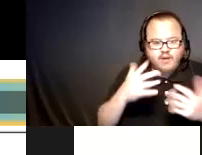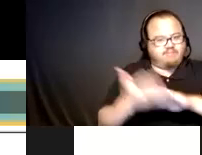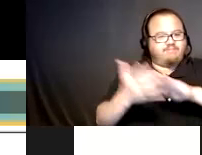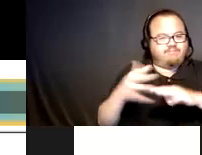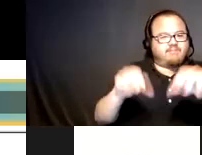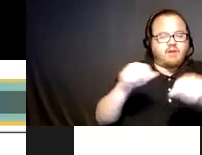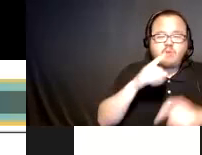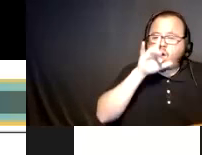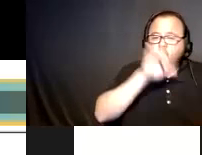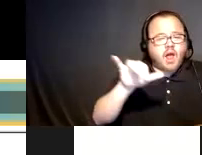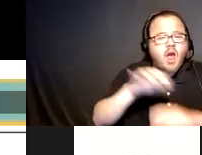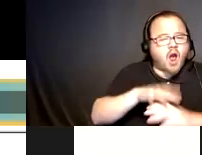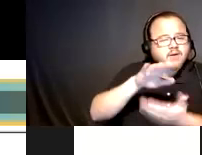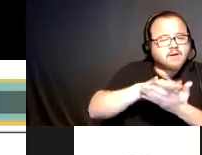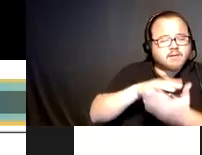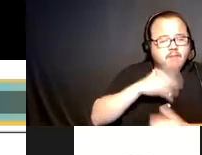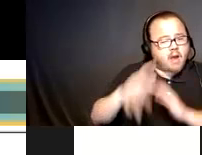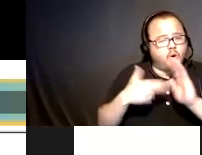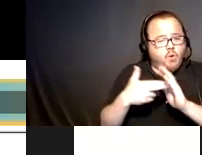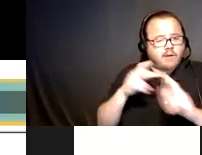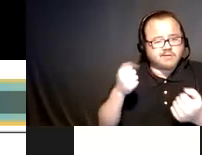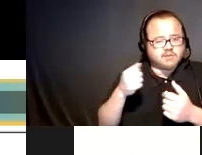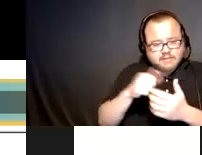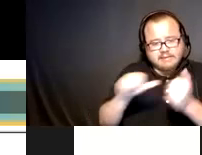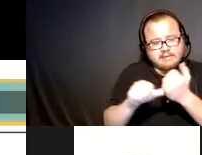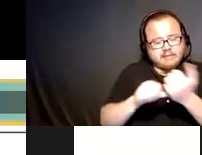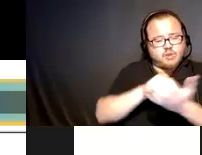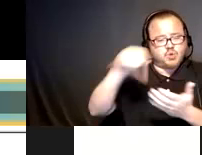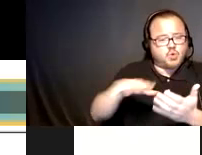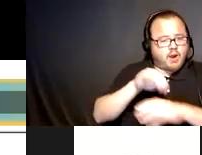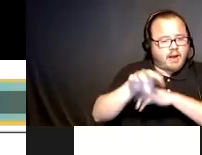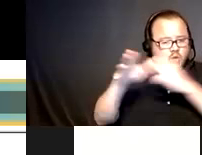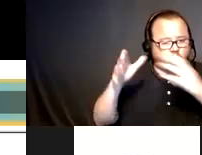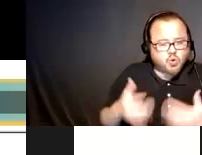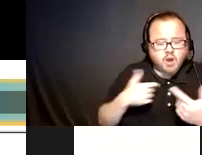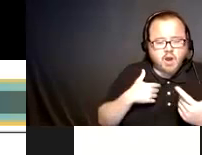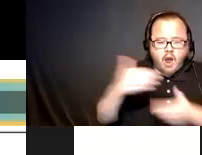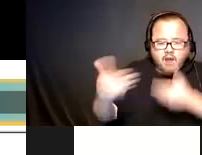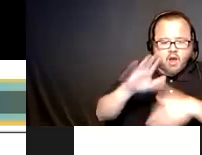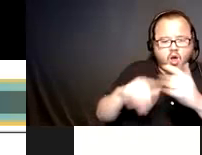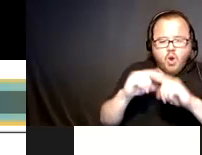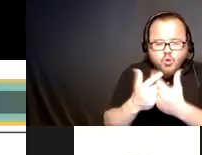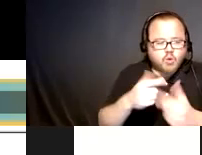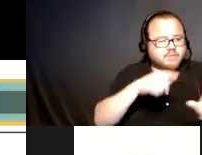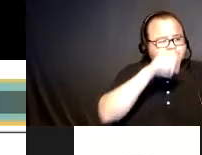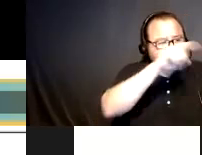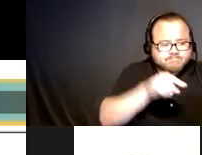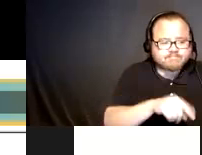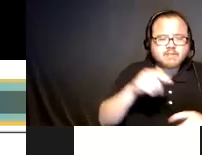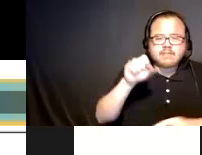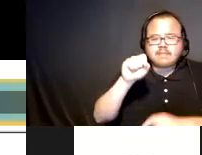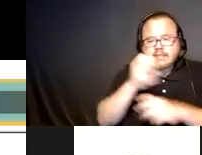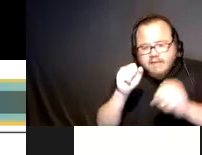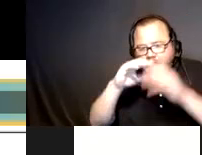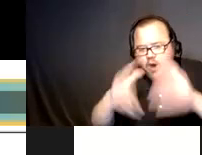on campus. So my role as a student assistance program counselor is to invite these groups such as Anti-Bullying Institute and Safe House